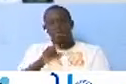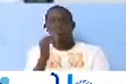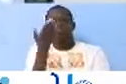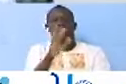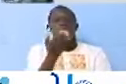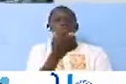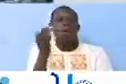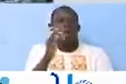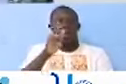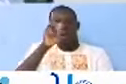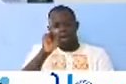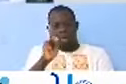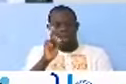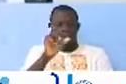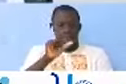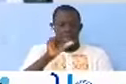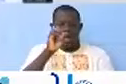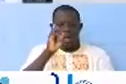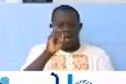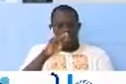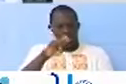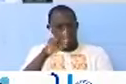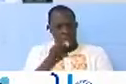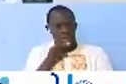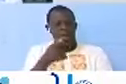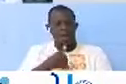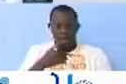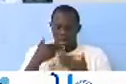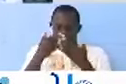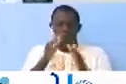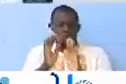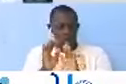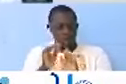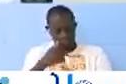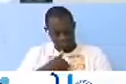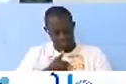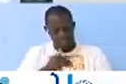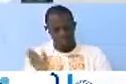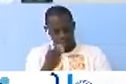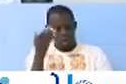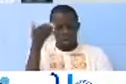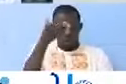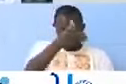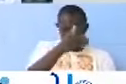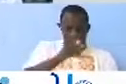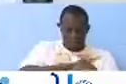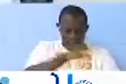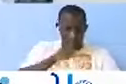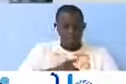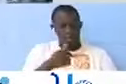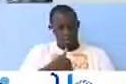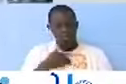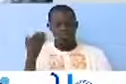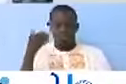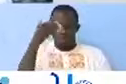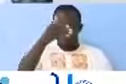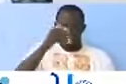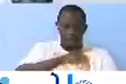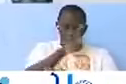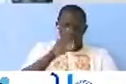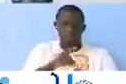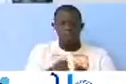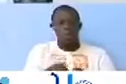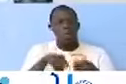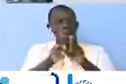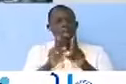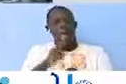Kerr. So I said to them, wait, let me go there. I went there. By